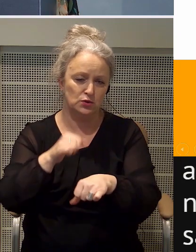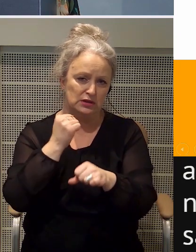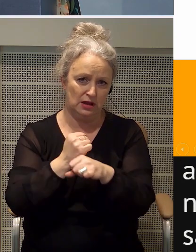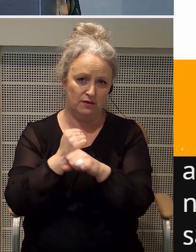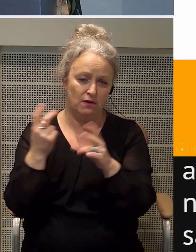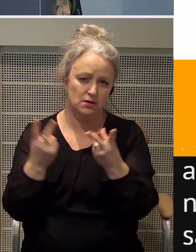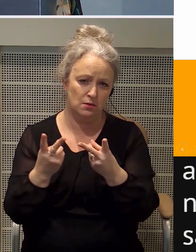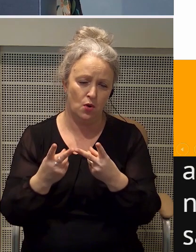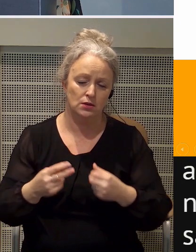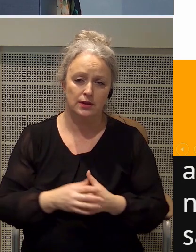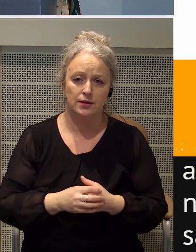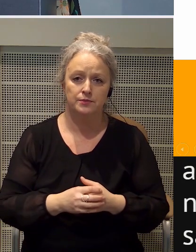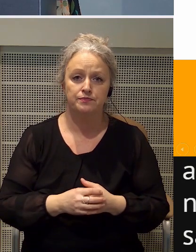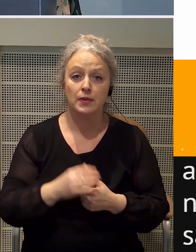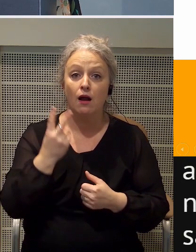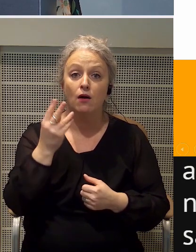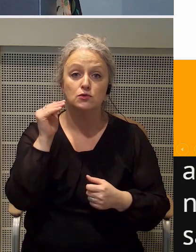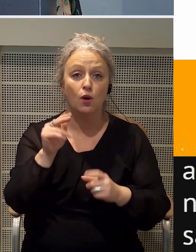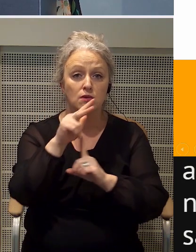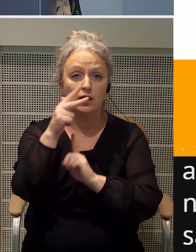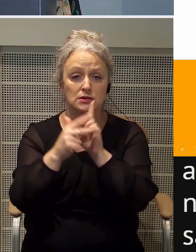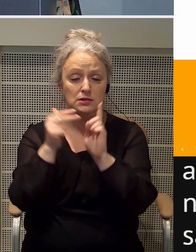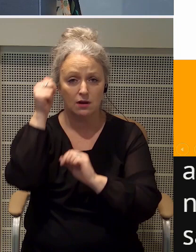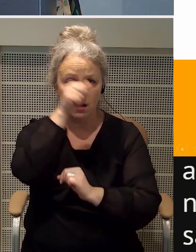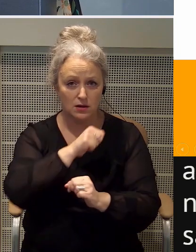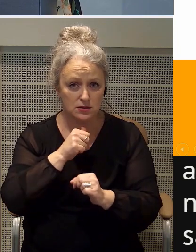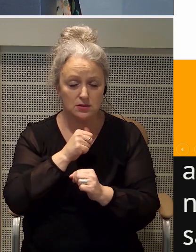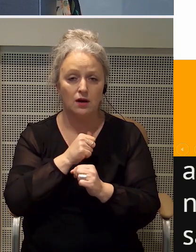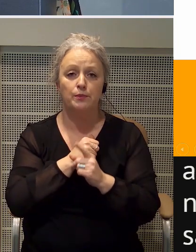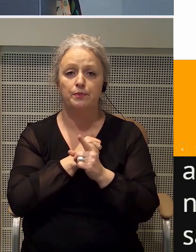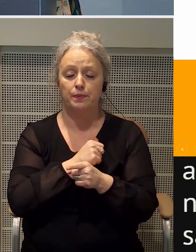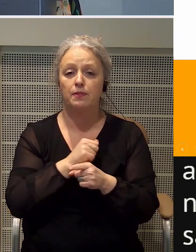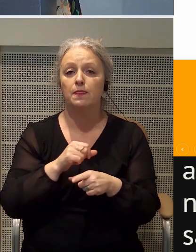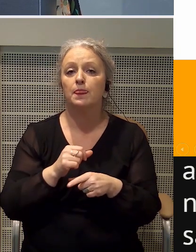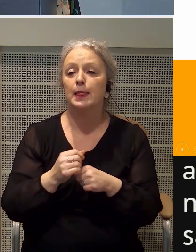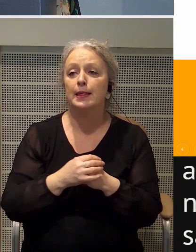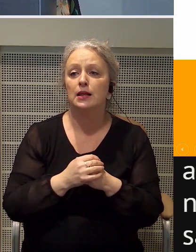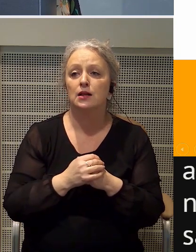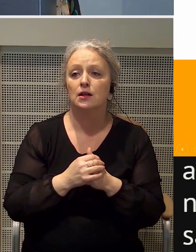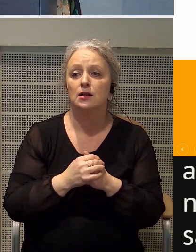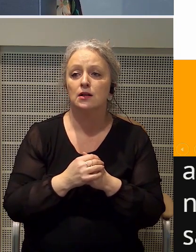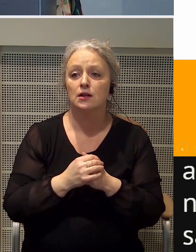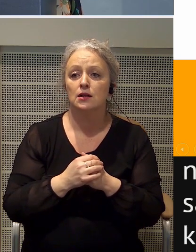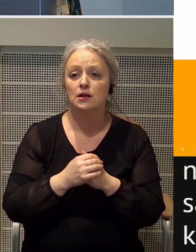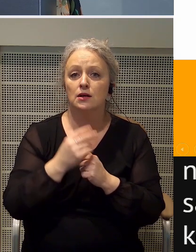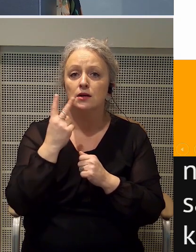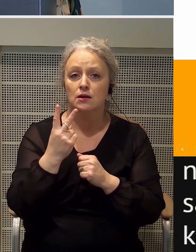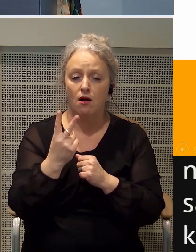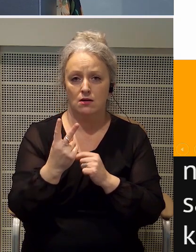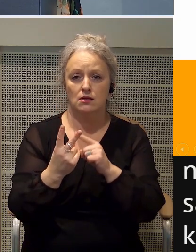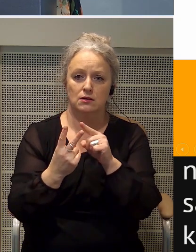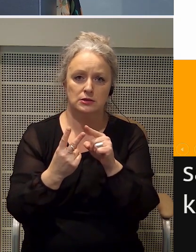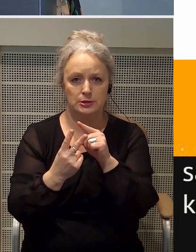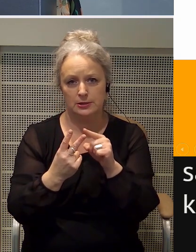are a separate category, but this issue is still unsolved today. Then in